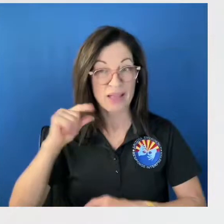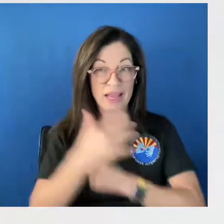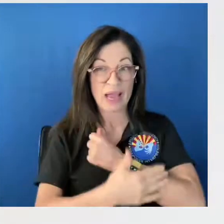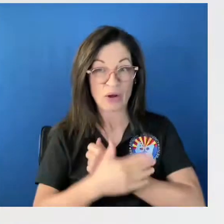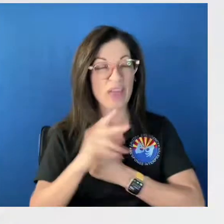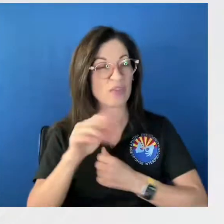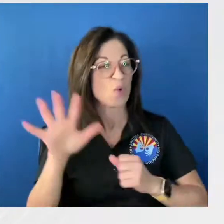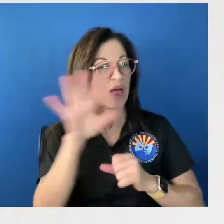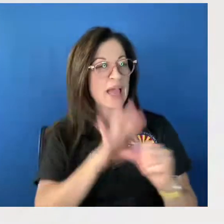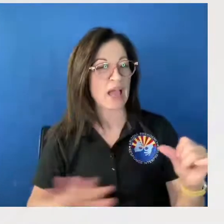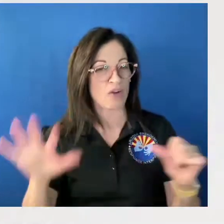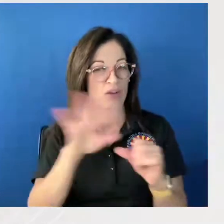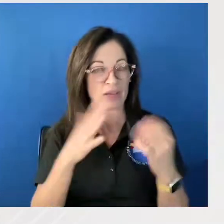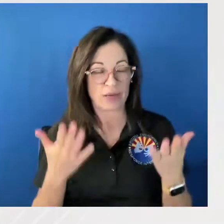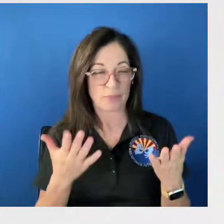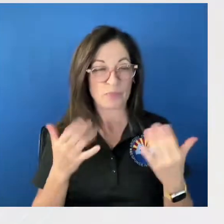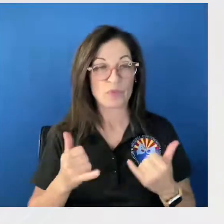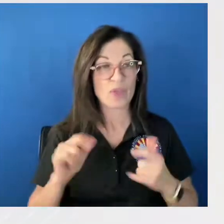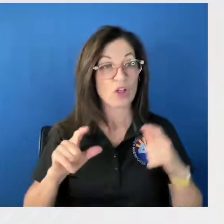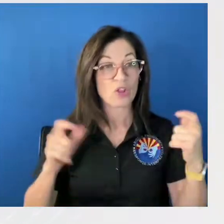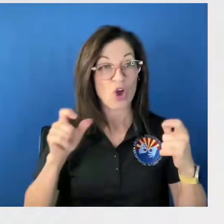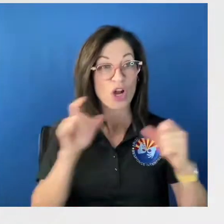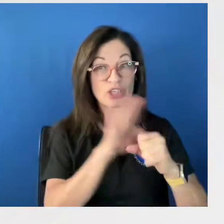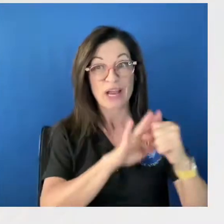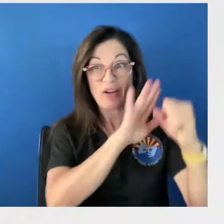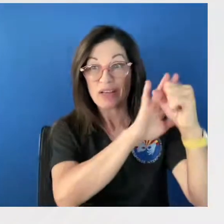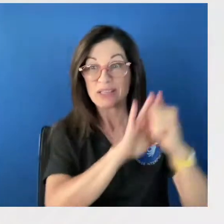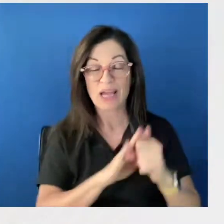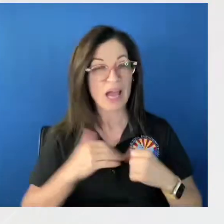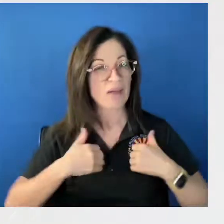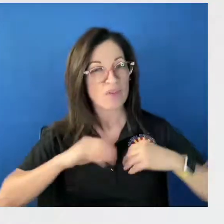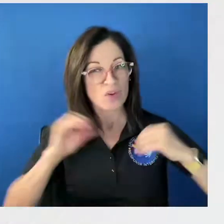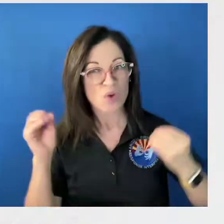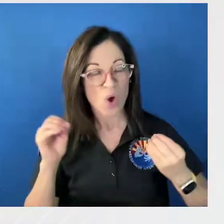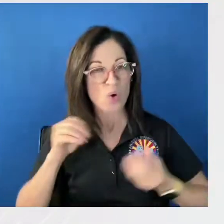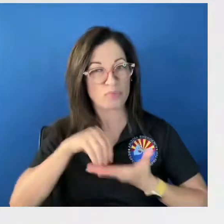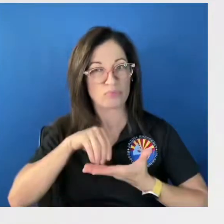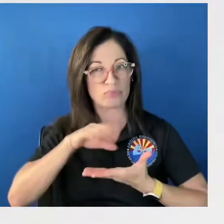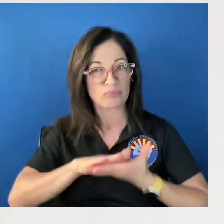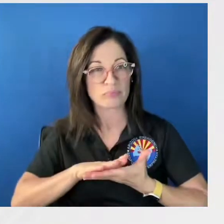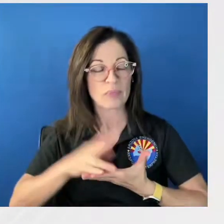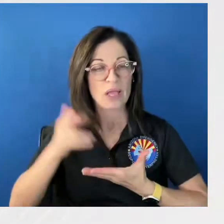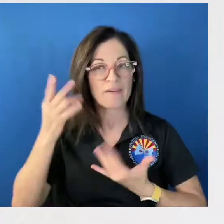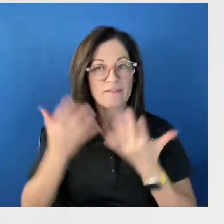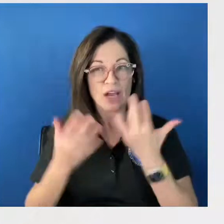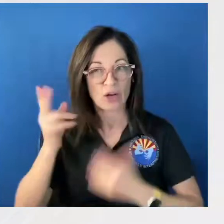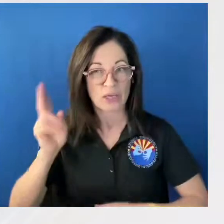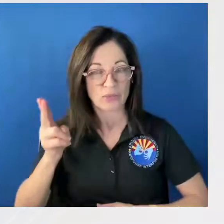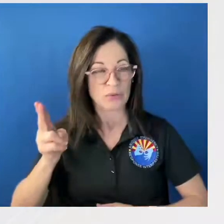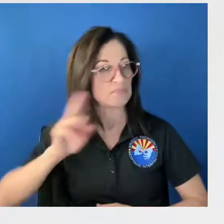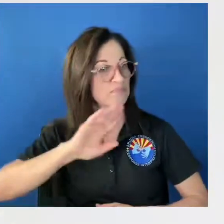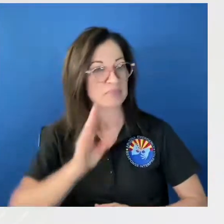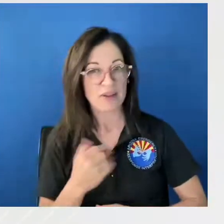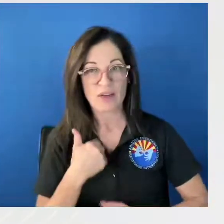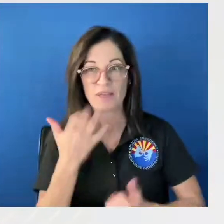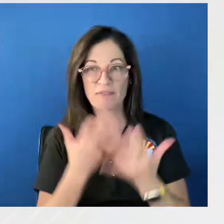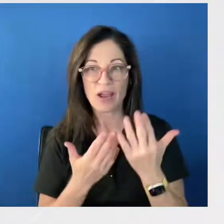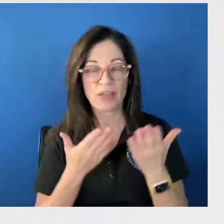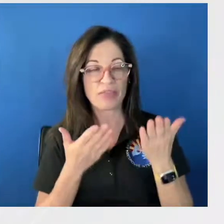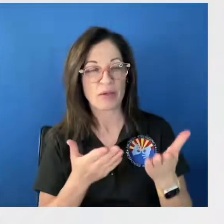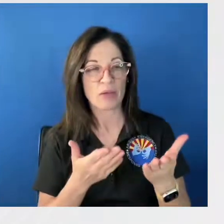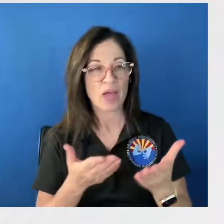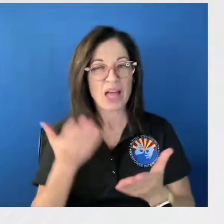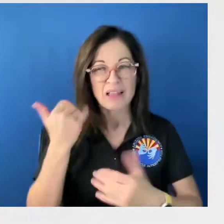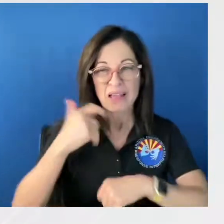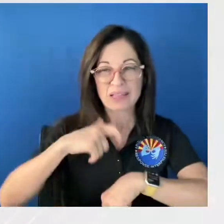at that, large sections of this have no recorded fire history. Never seen fire at all. The last significant fire in the